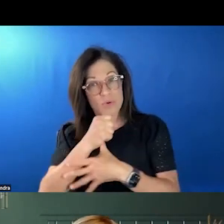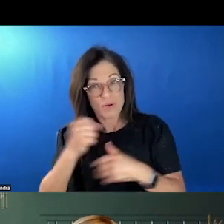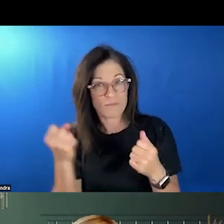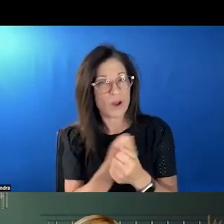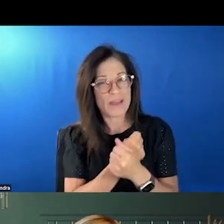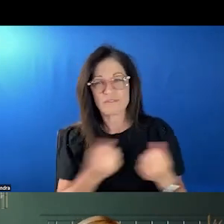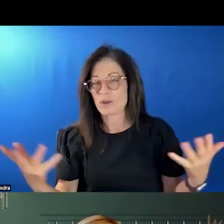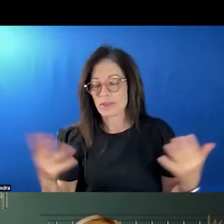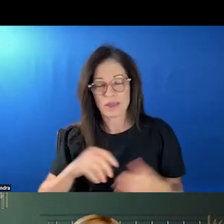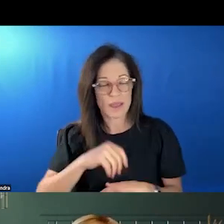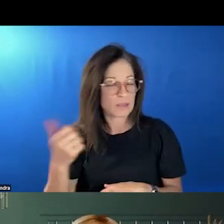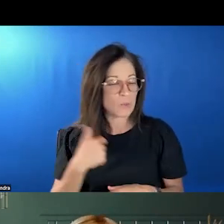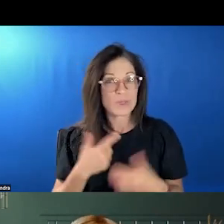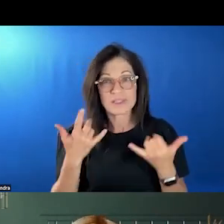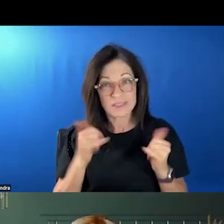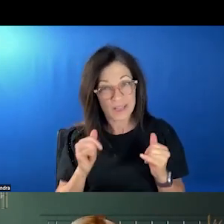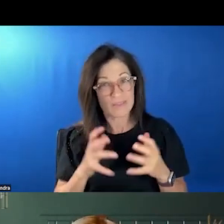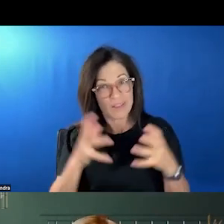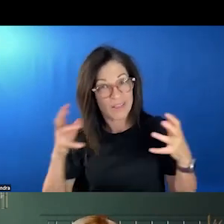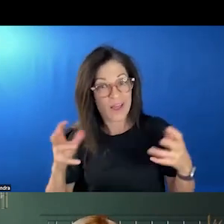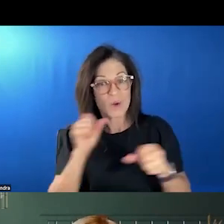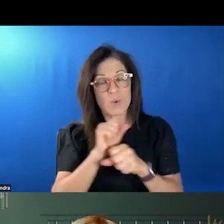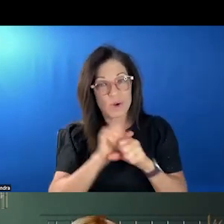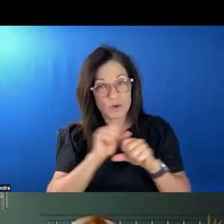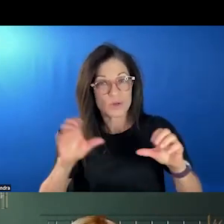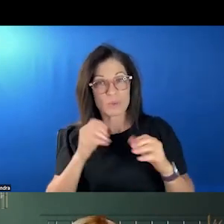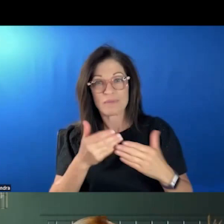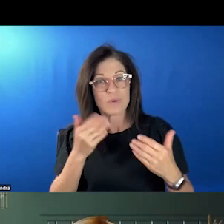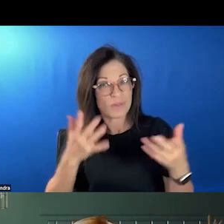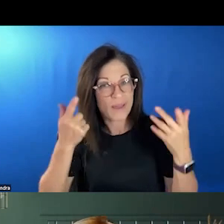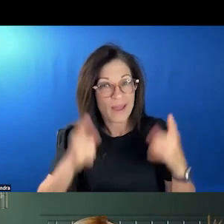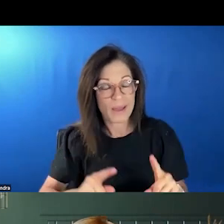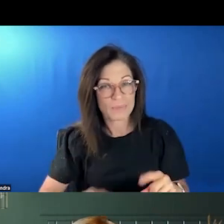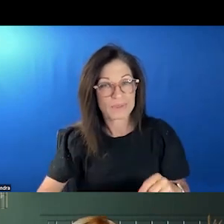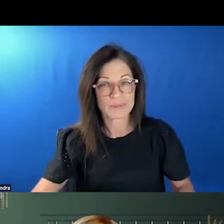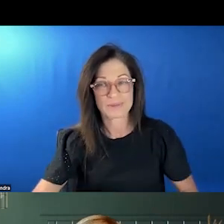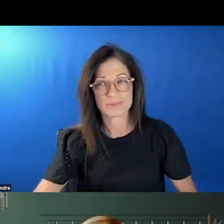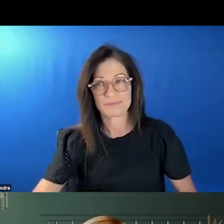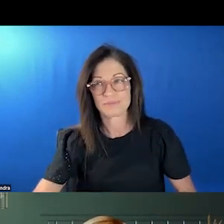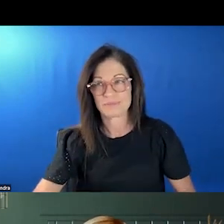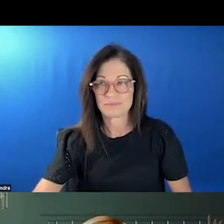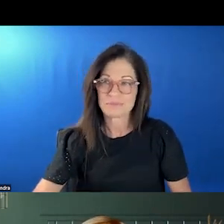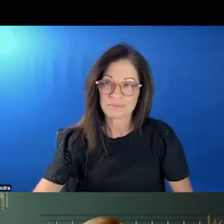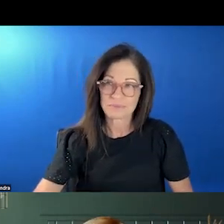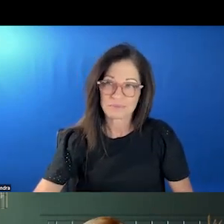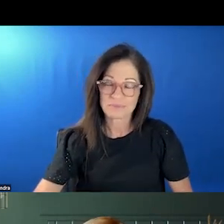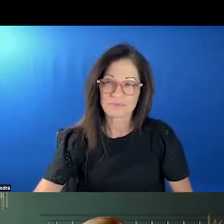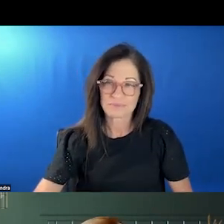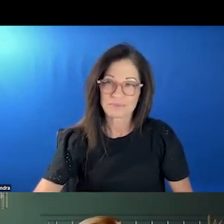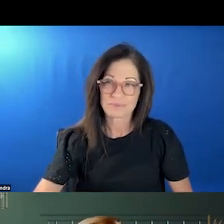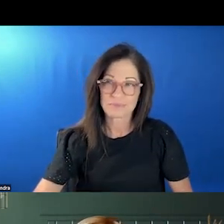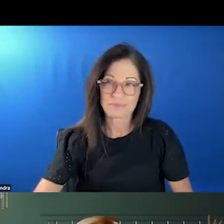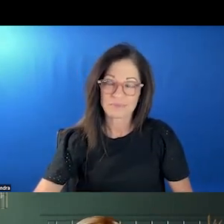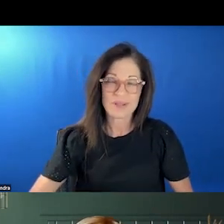else. And we still have a ways to go to get there. And I love your safe